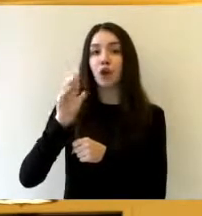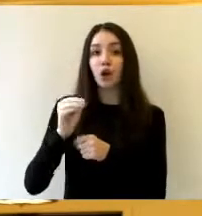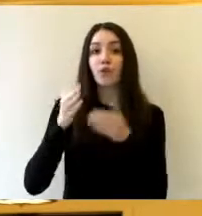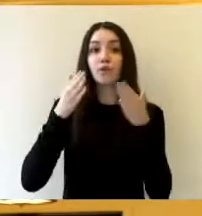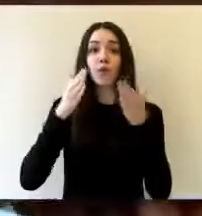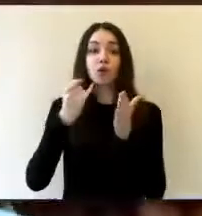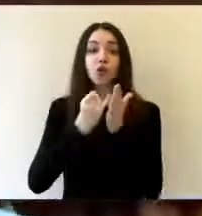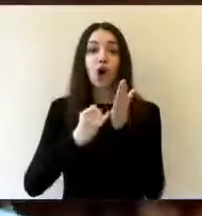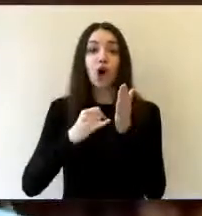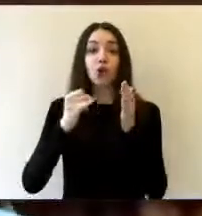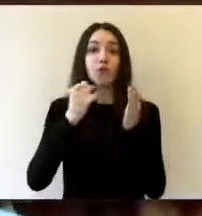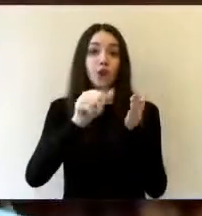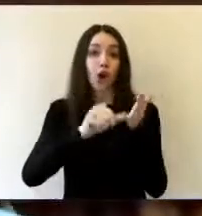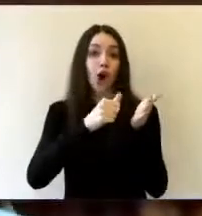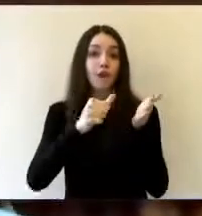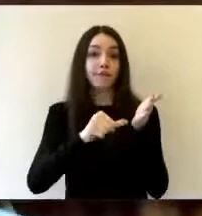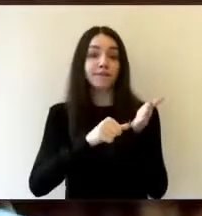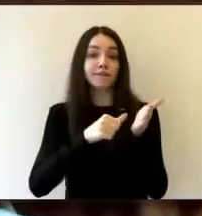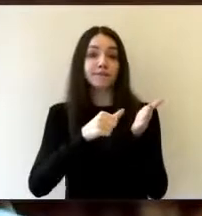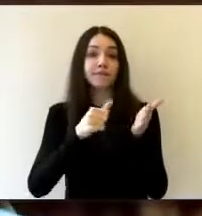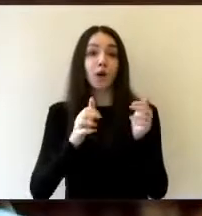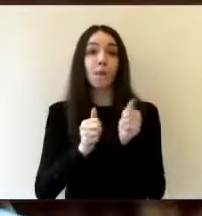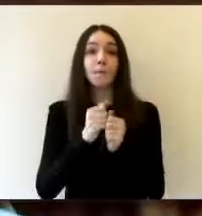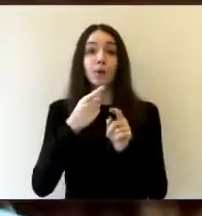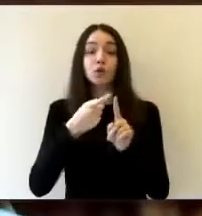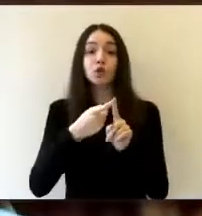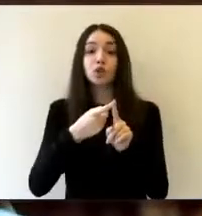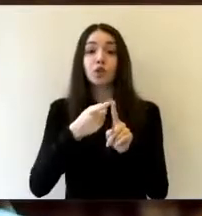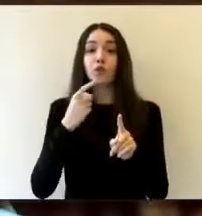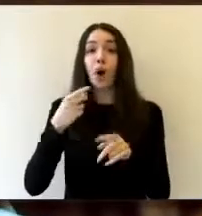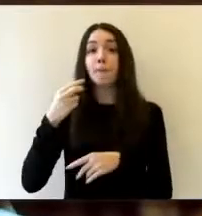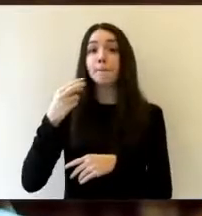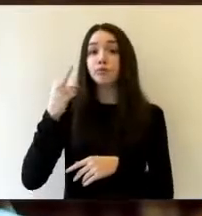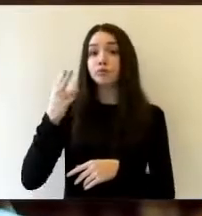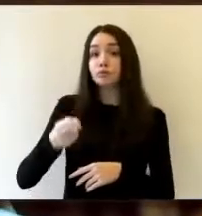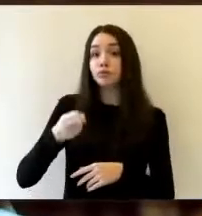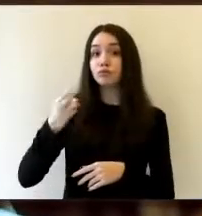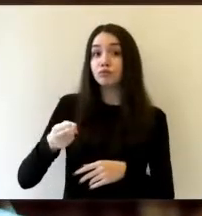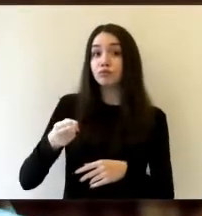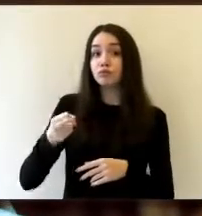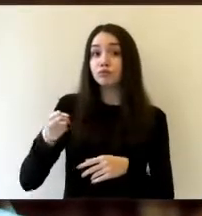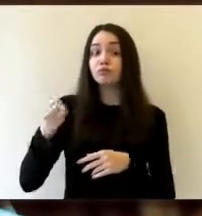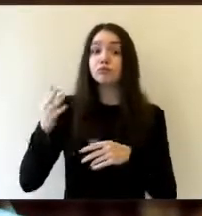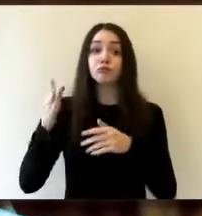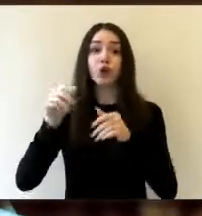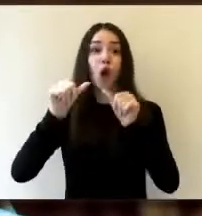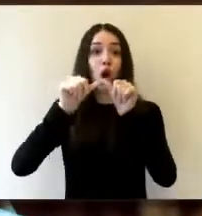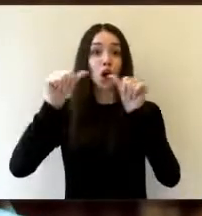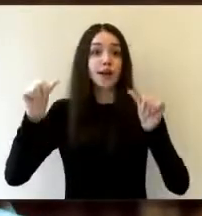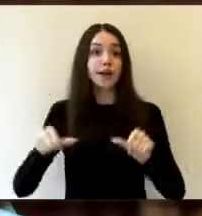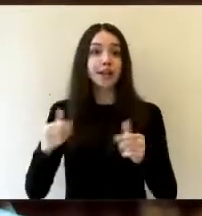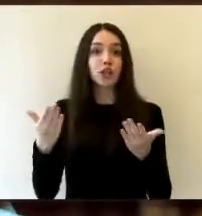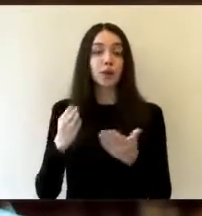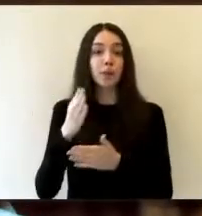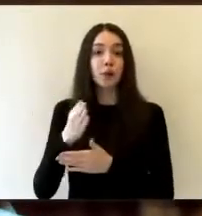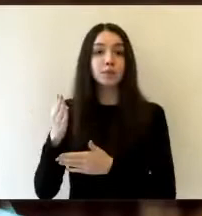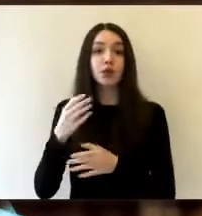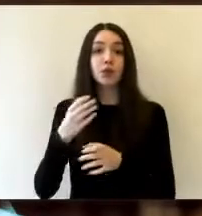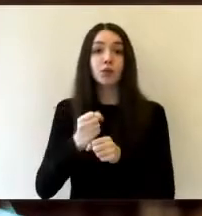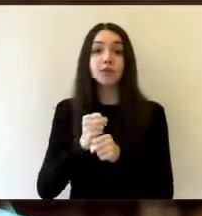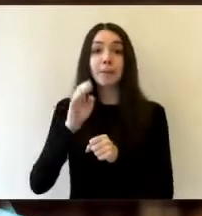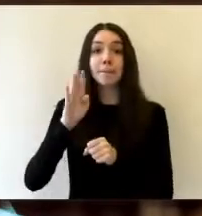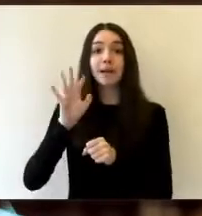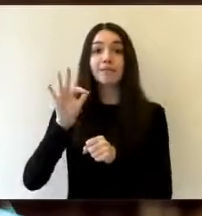of the material used for his sculptures is salvaged from Baltimore's historic, often discarded architecture. He received his BFA in illustration